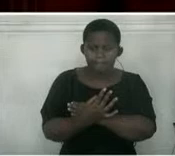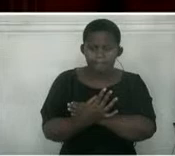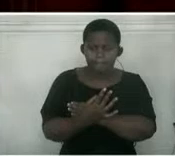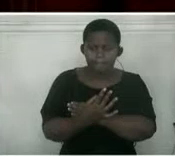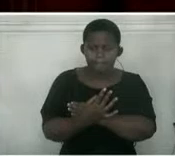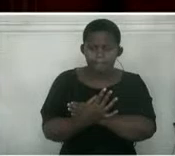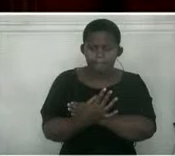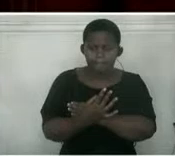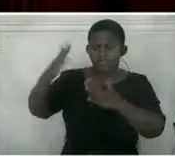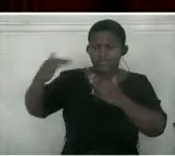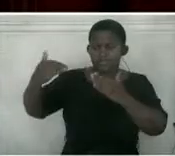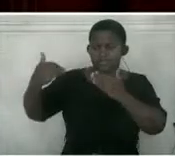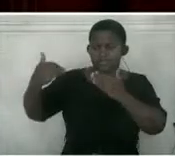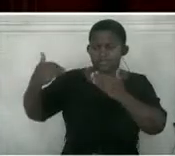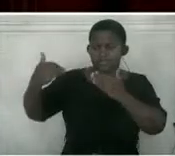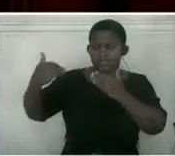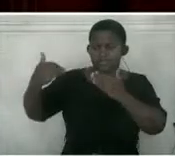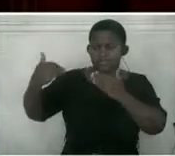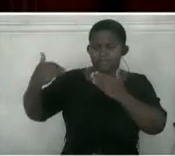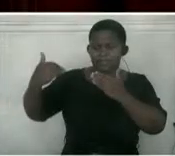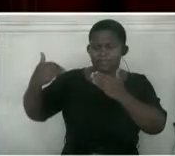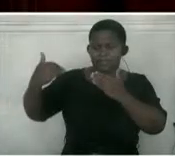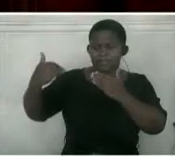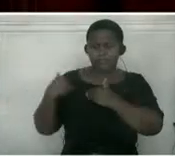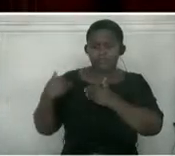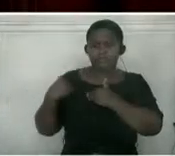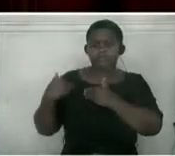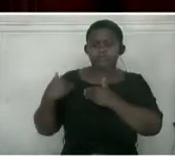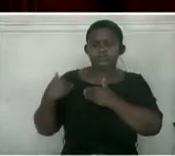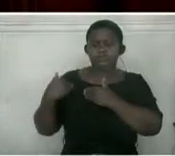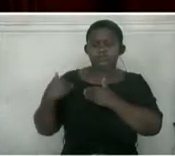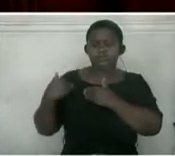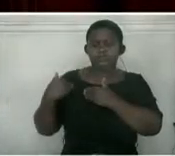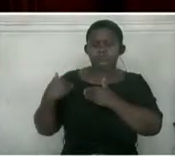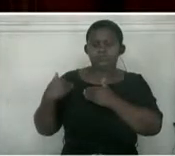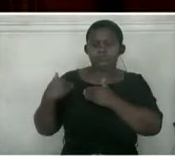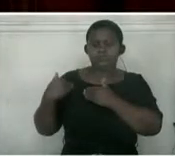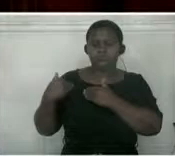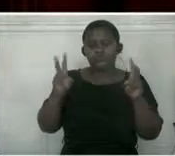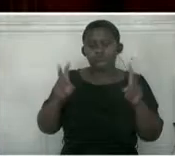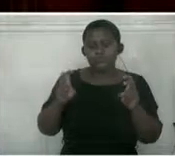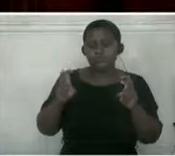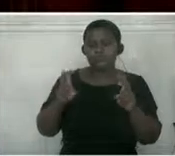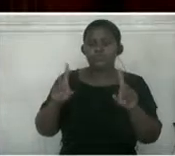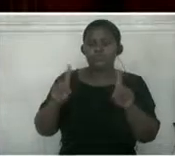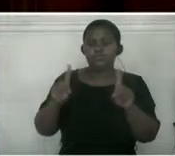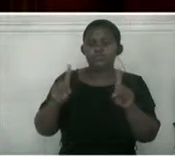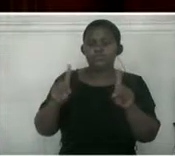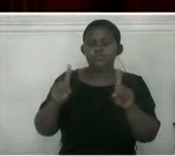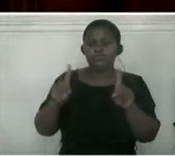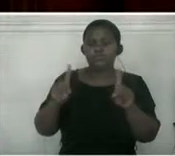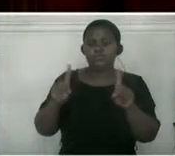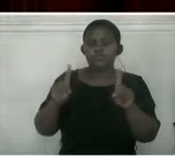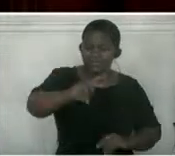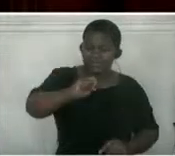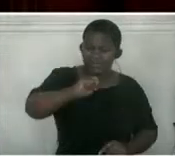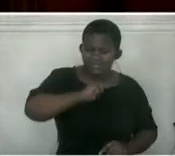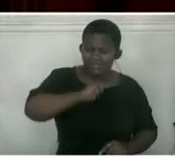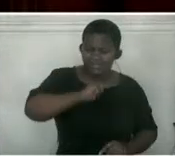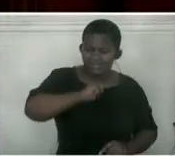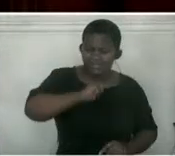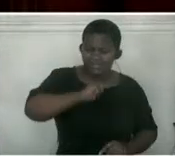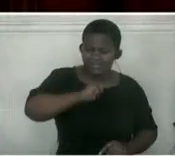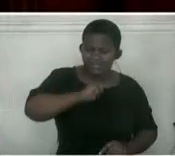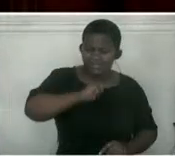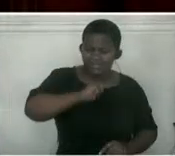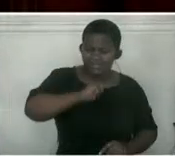state security is finalizing certain protocol in this regard. And as the province of KwaZulu-Natal, we